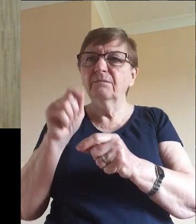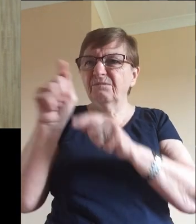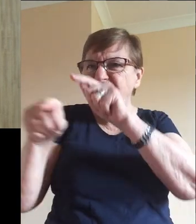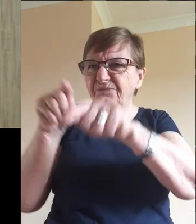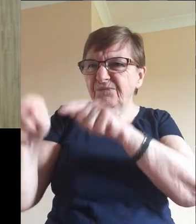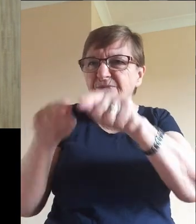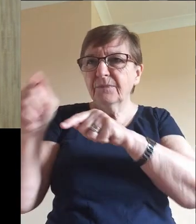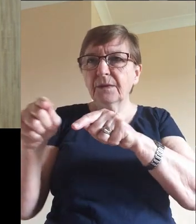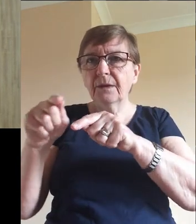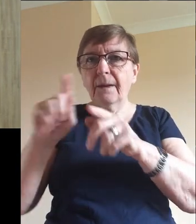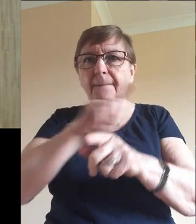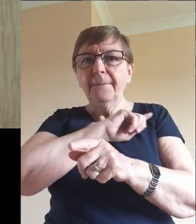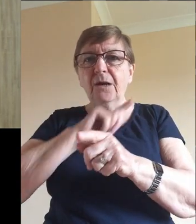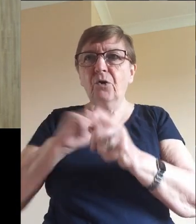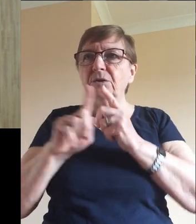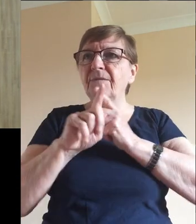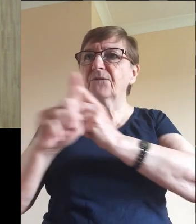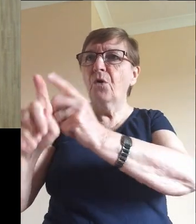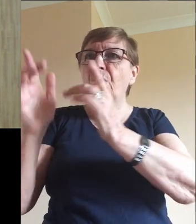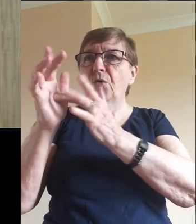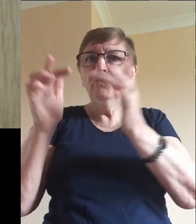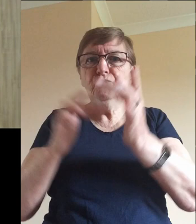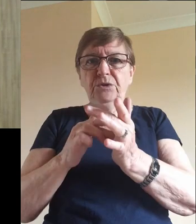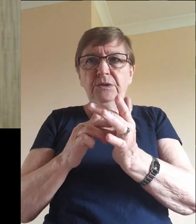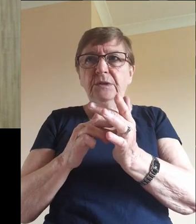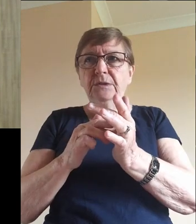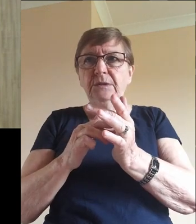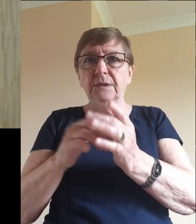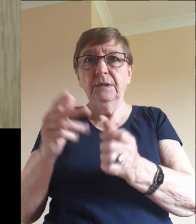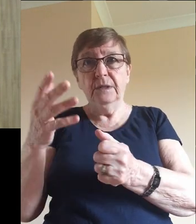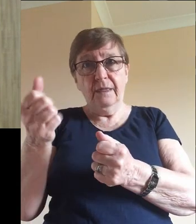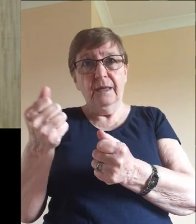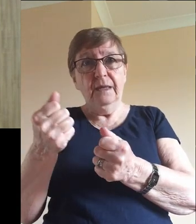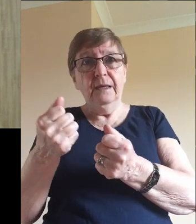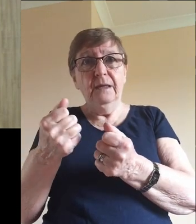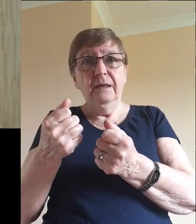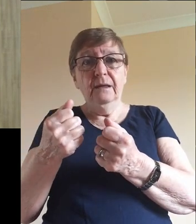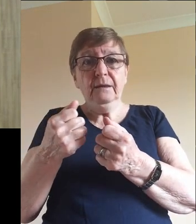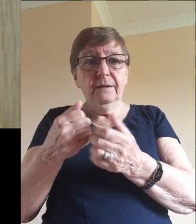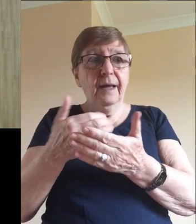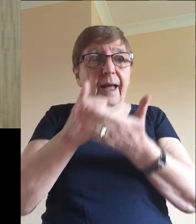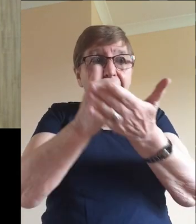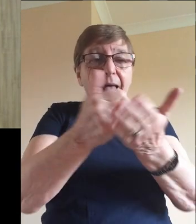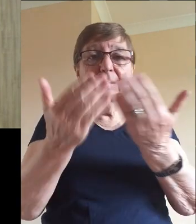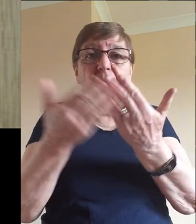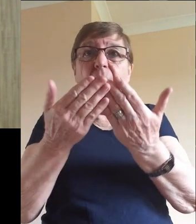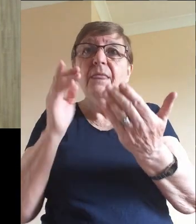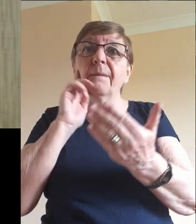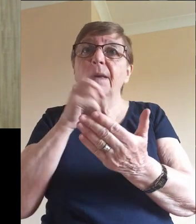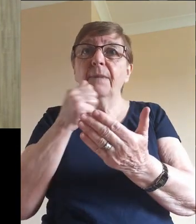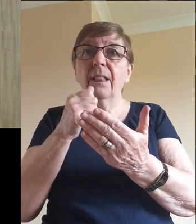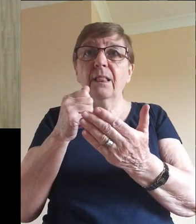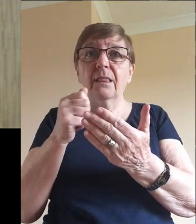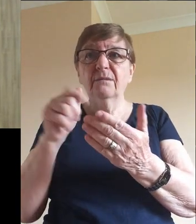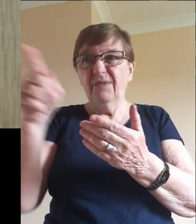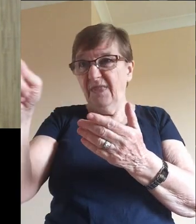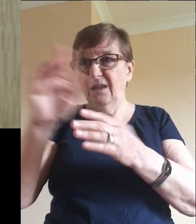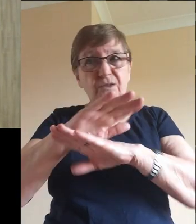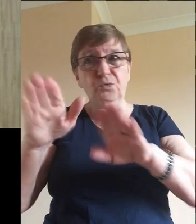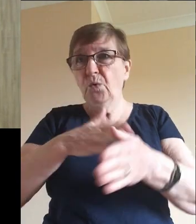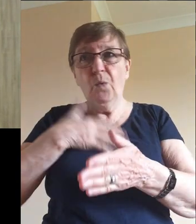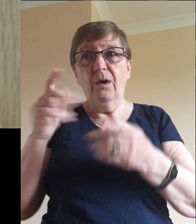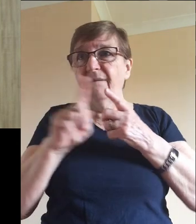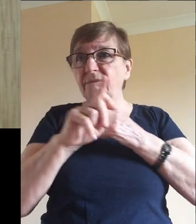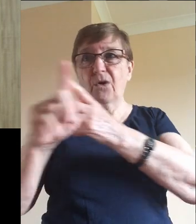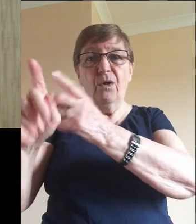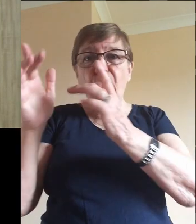experiencing the tension of serving Jesus and yet attending to others that we love but who have no interest in following Jesus and who